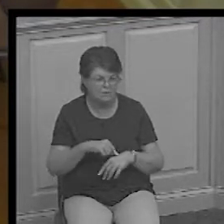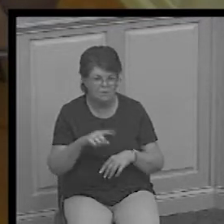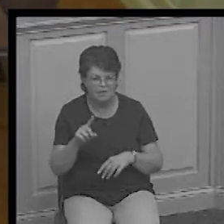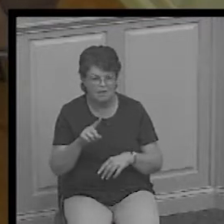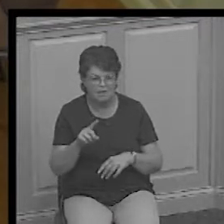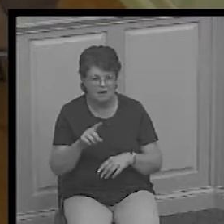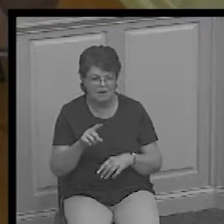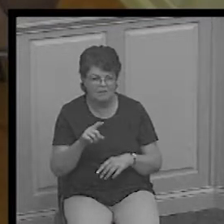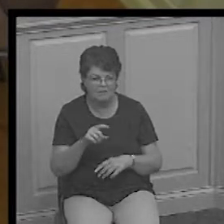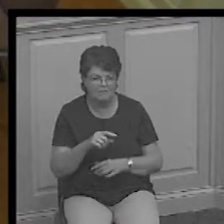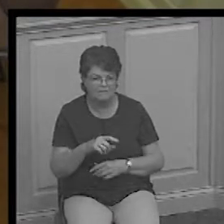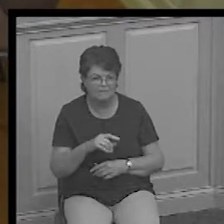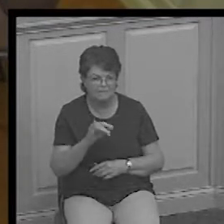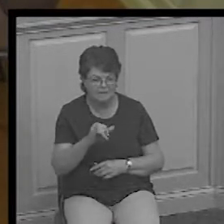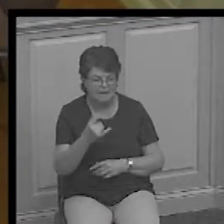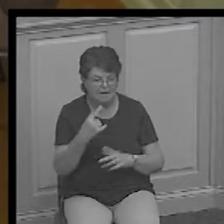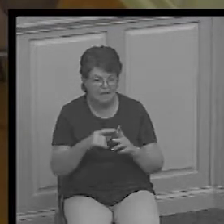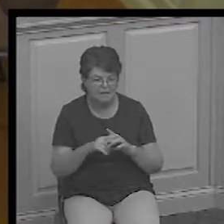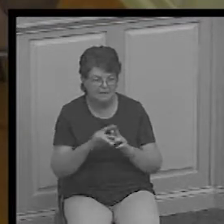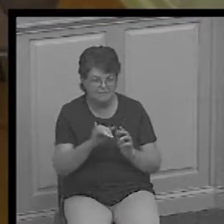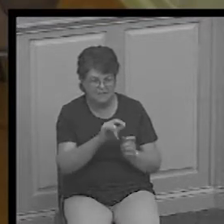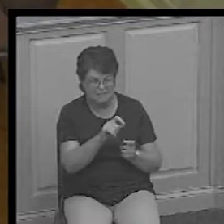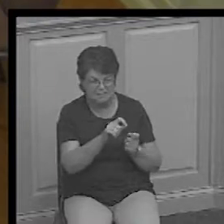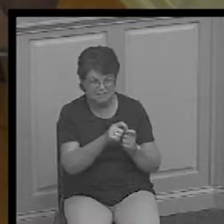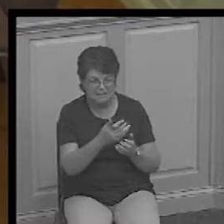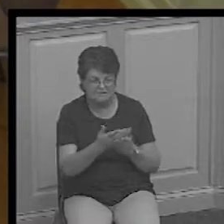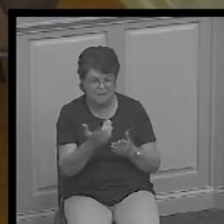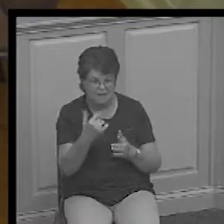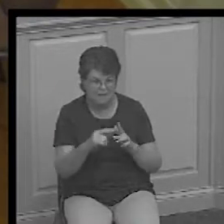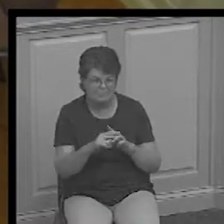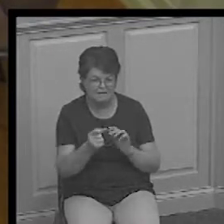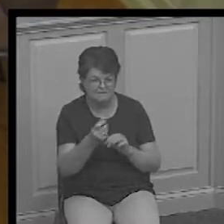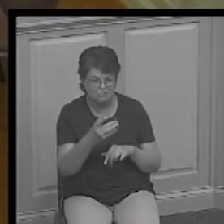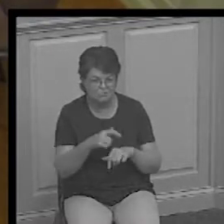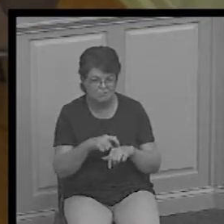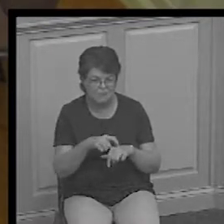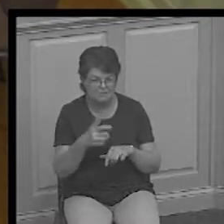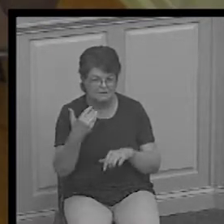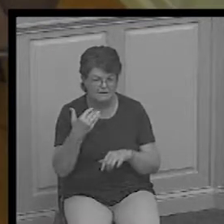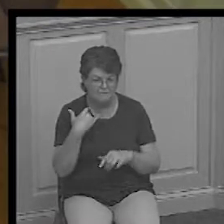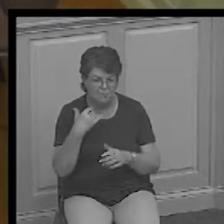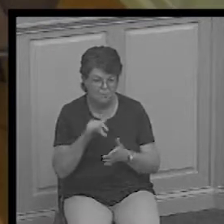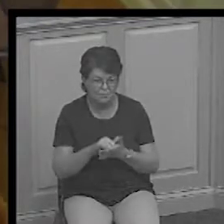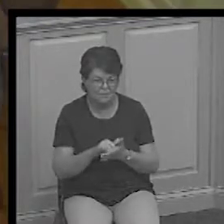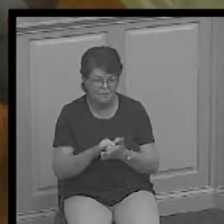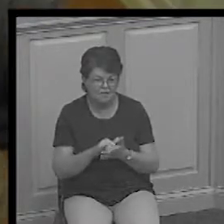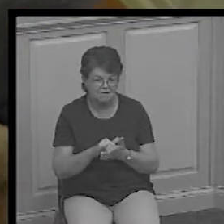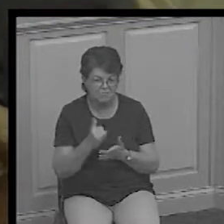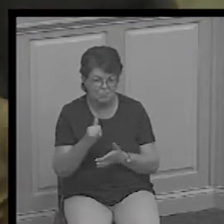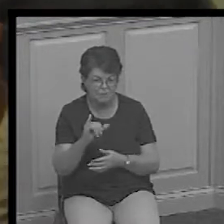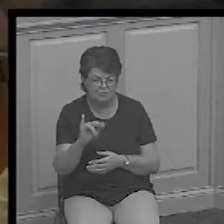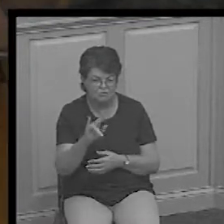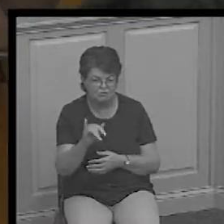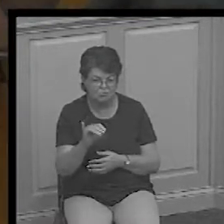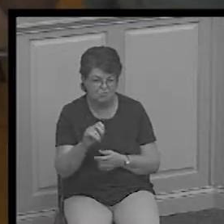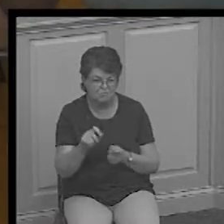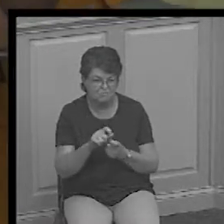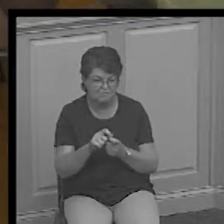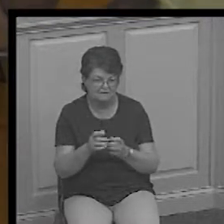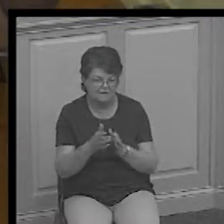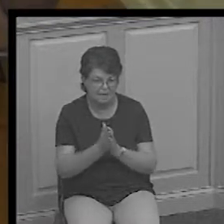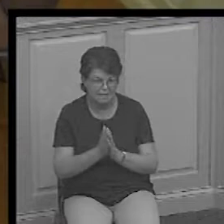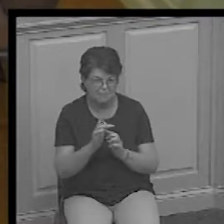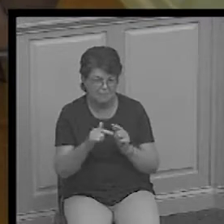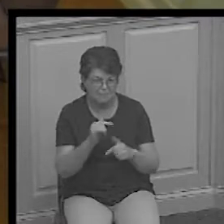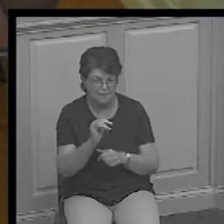and that has come up, that exact issue has come up a few times before, and that's why and Julie specifically asked about